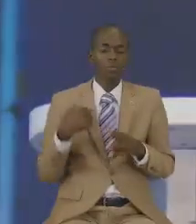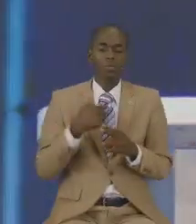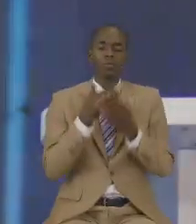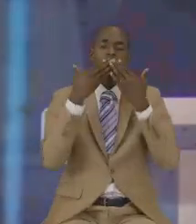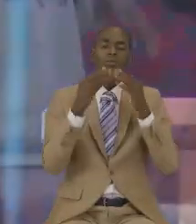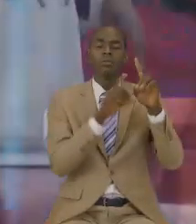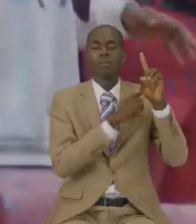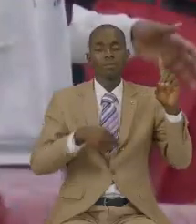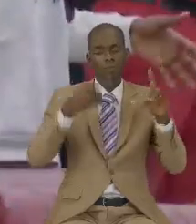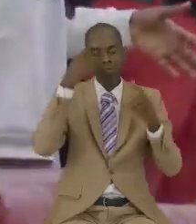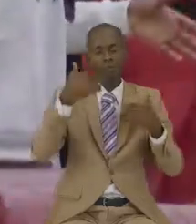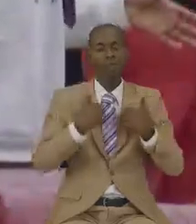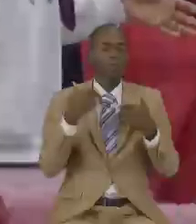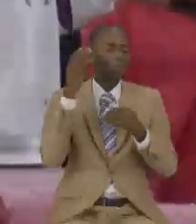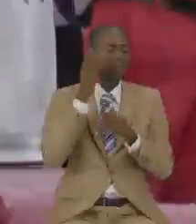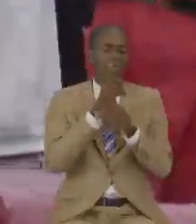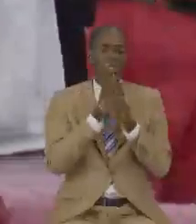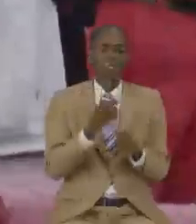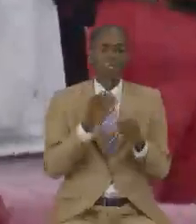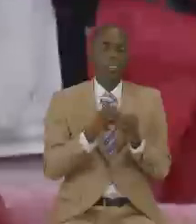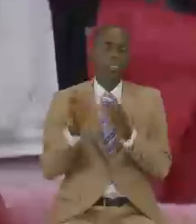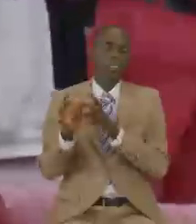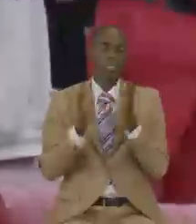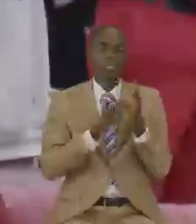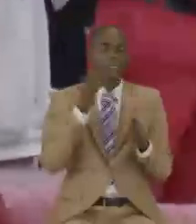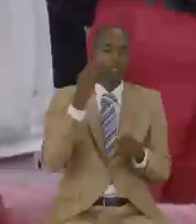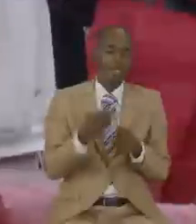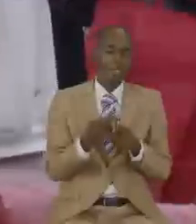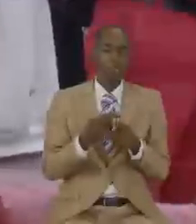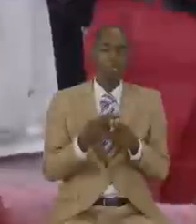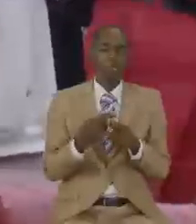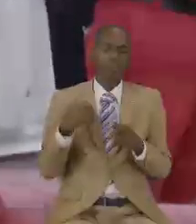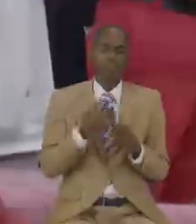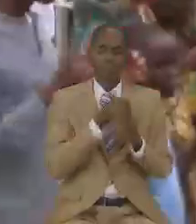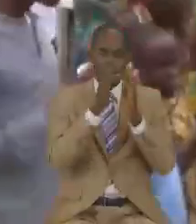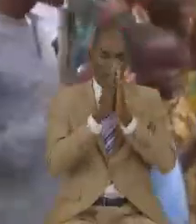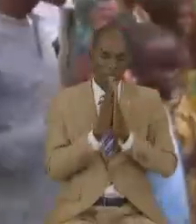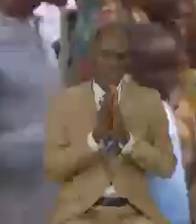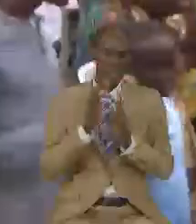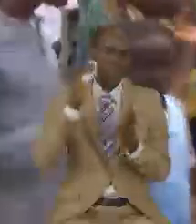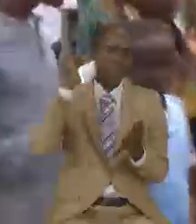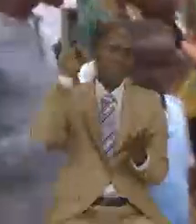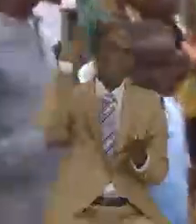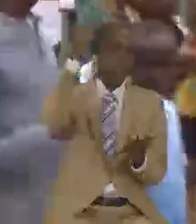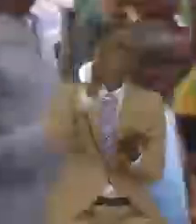Lord, because we know you have answered. In Jesus' name we pray.